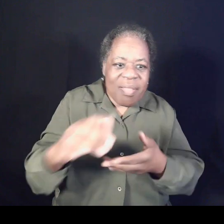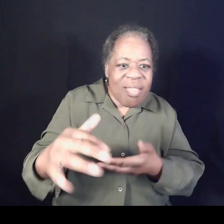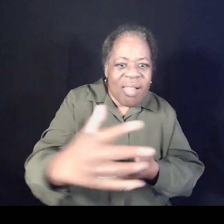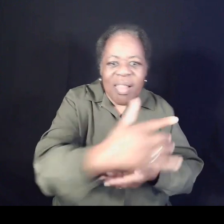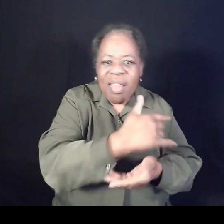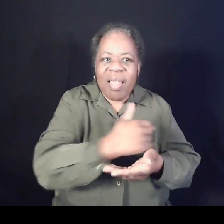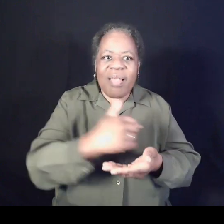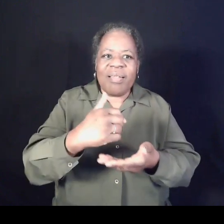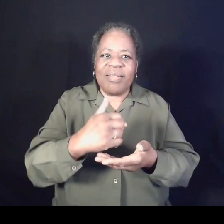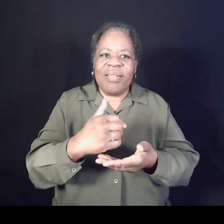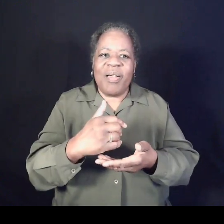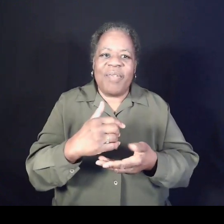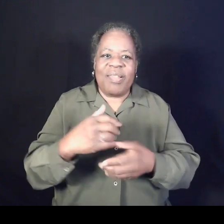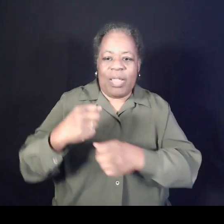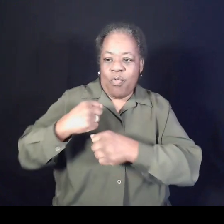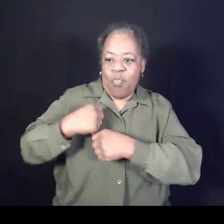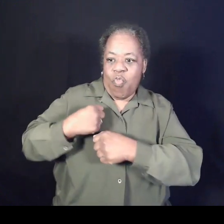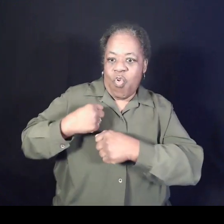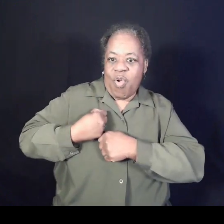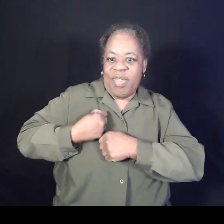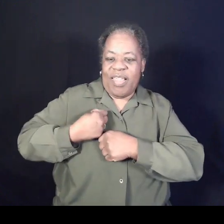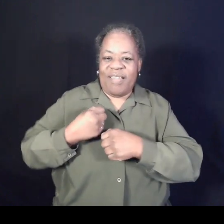when dividing the plunder.